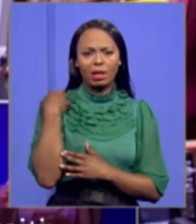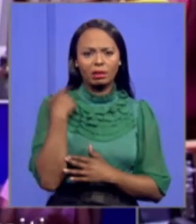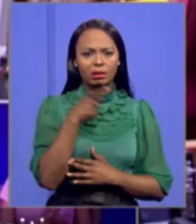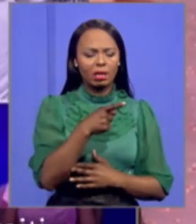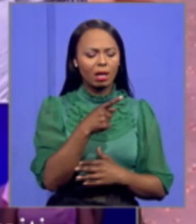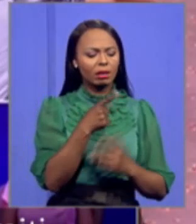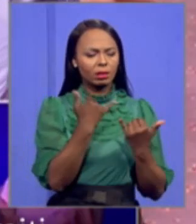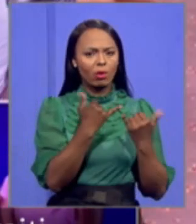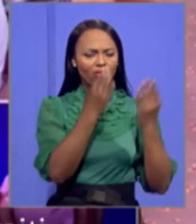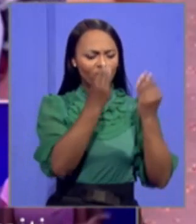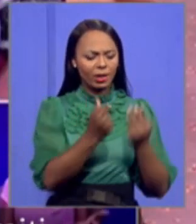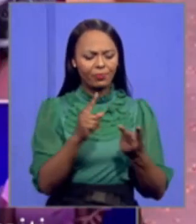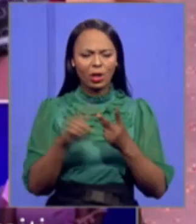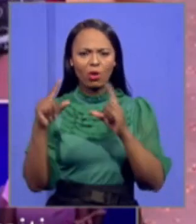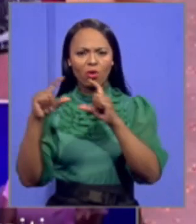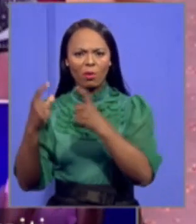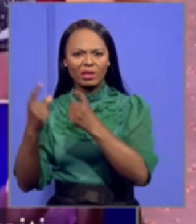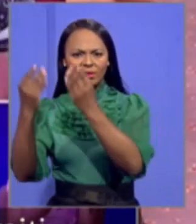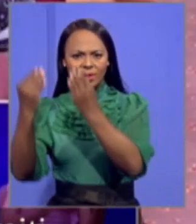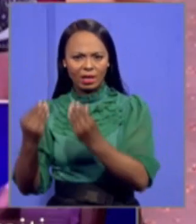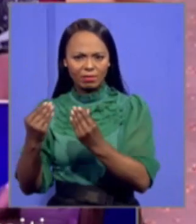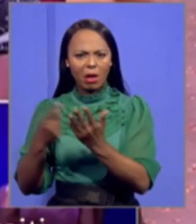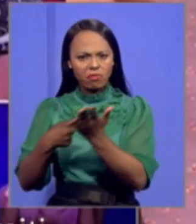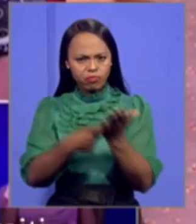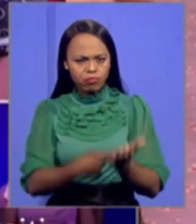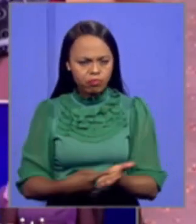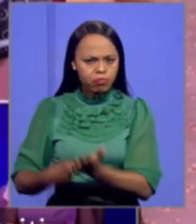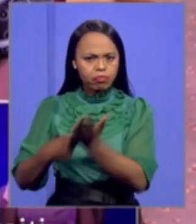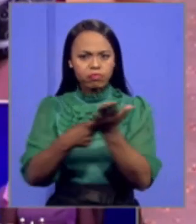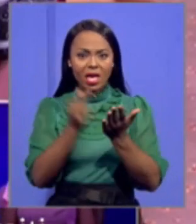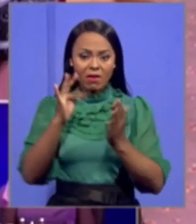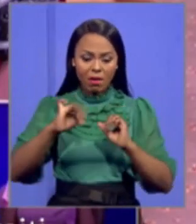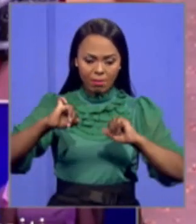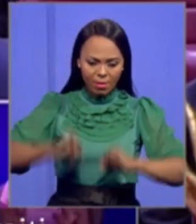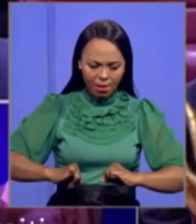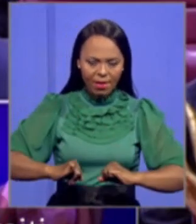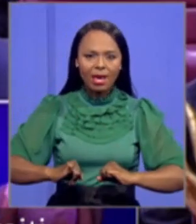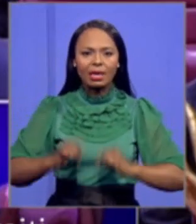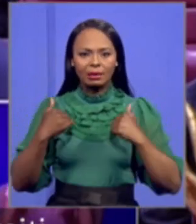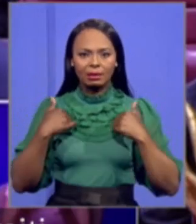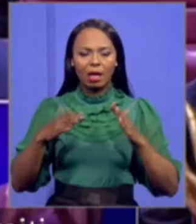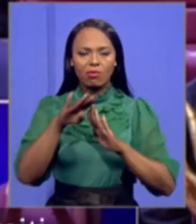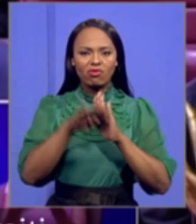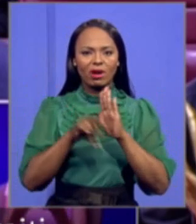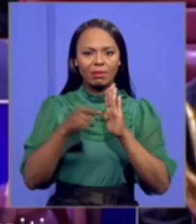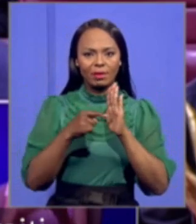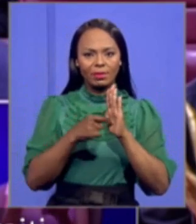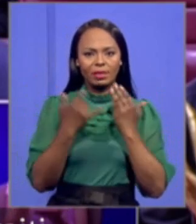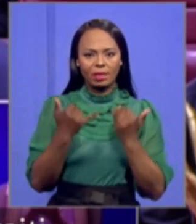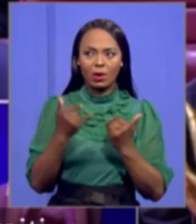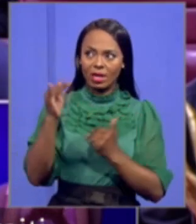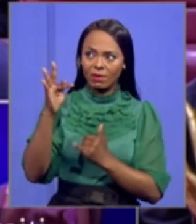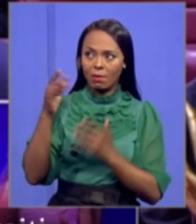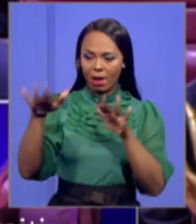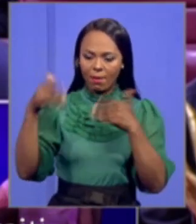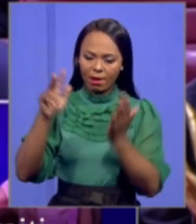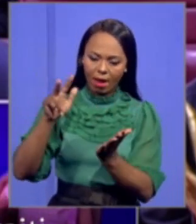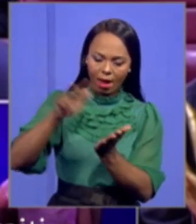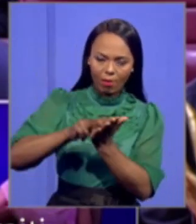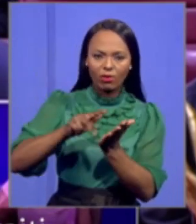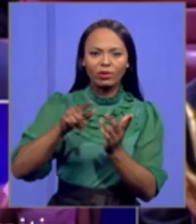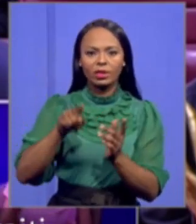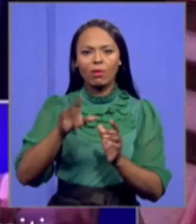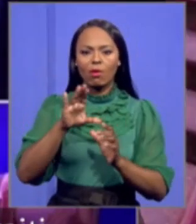ditjhelete parlamenteng ke hona o tla ralwa sehlomathiso sa molao wa lekgetho se tla tjhellwa monwana ke parlamente le lekgotla la